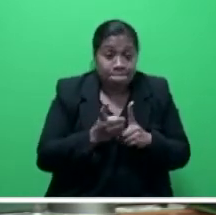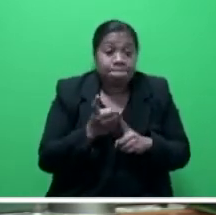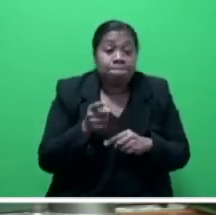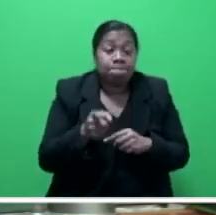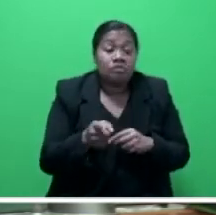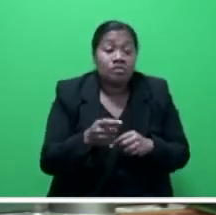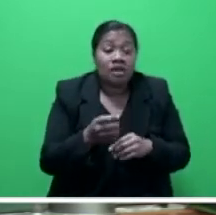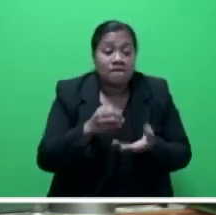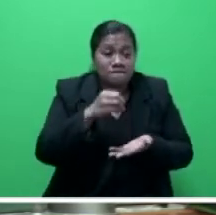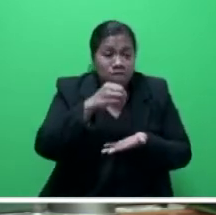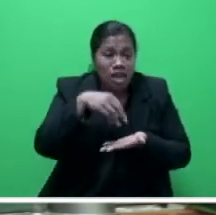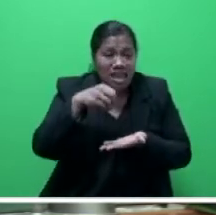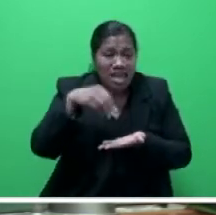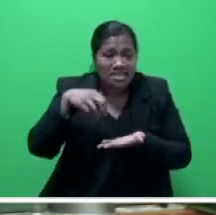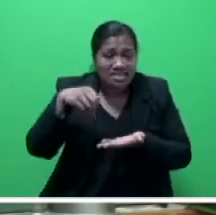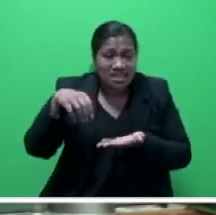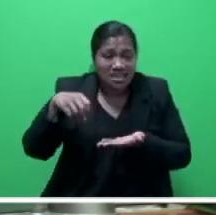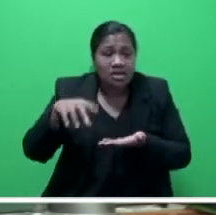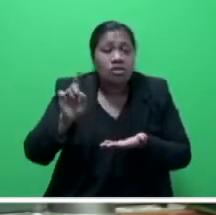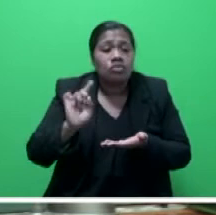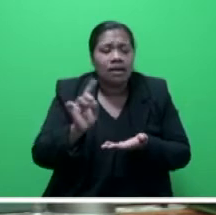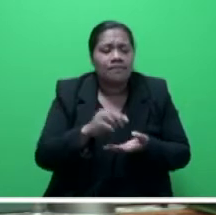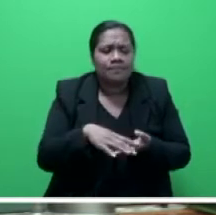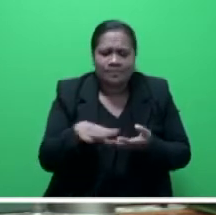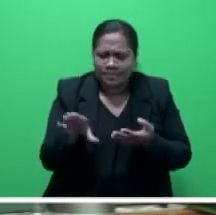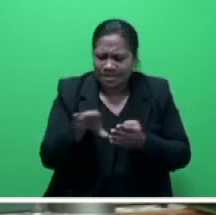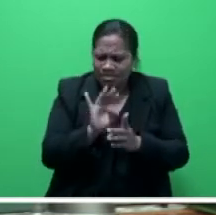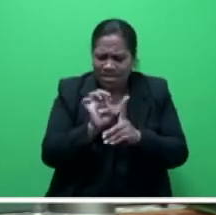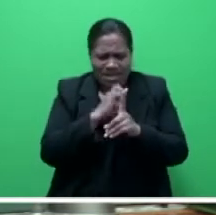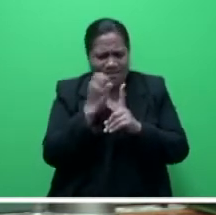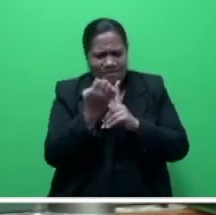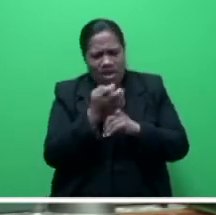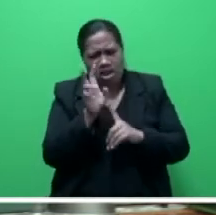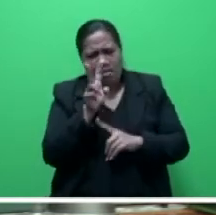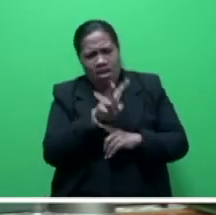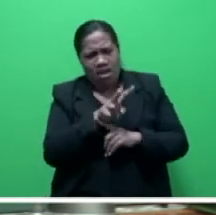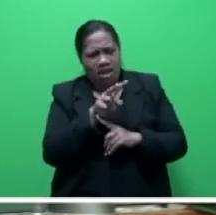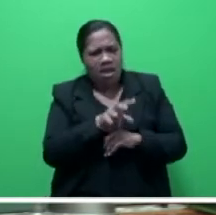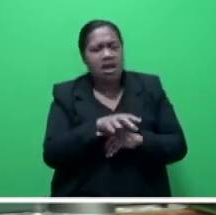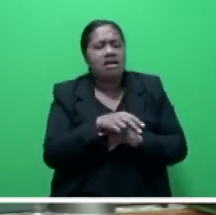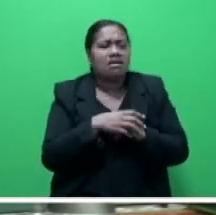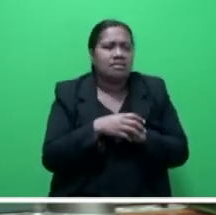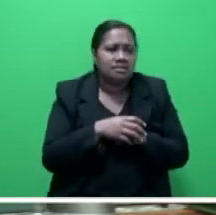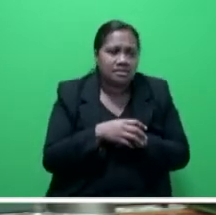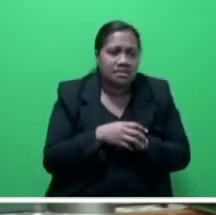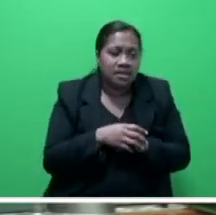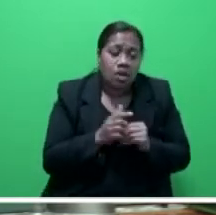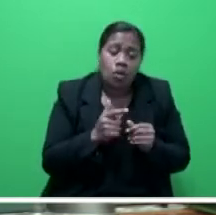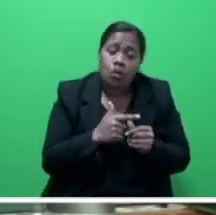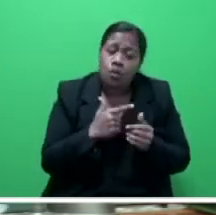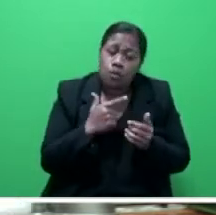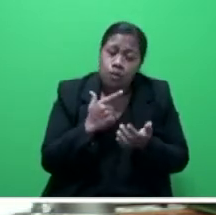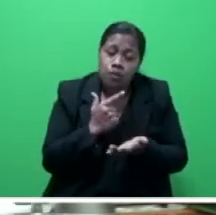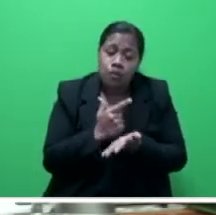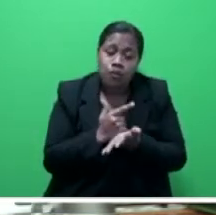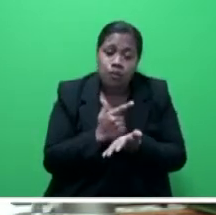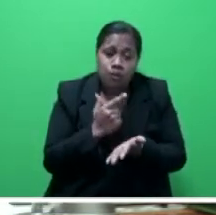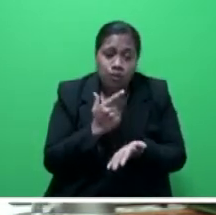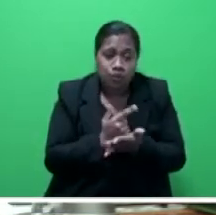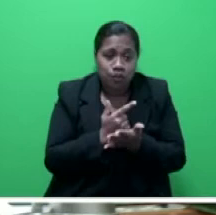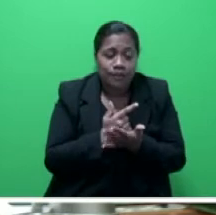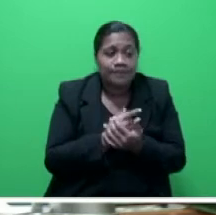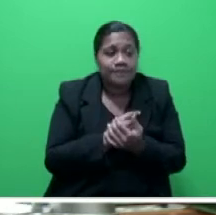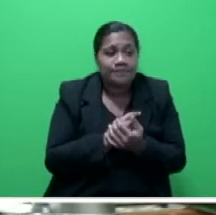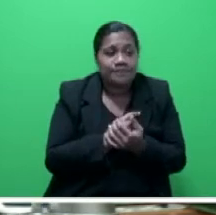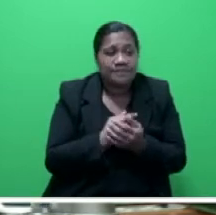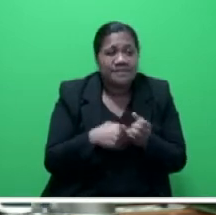fertilizer was from an environment point of view. Mr. Speaker, a lot of inorganic